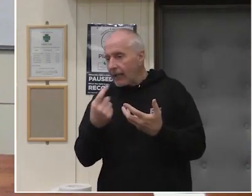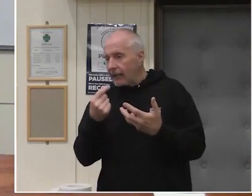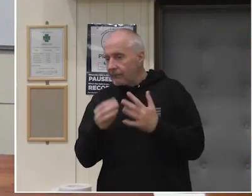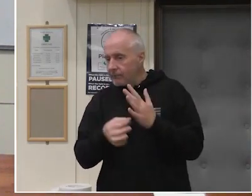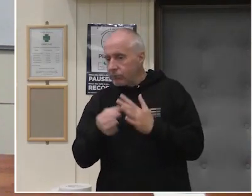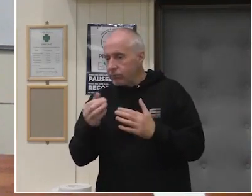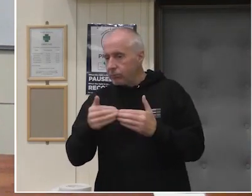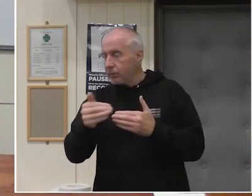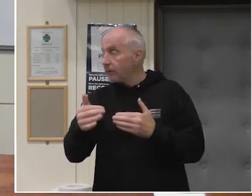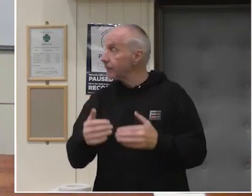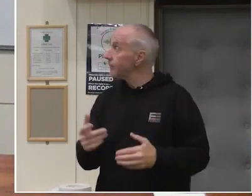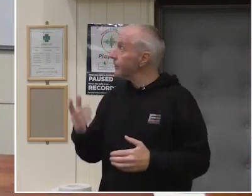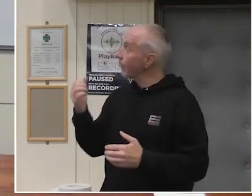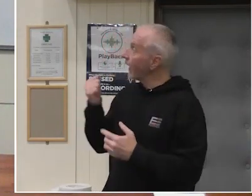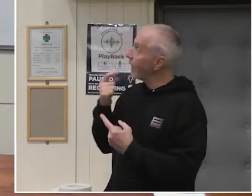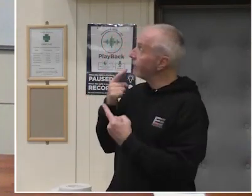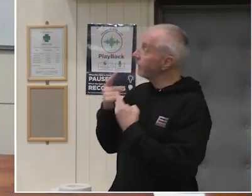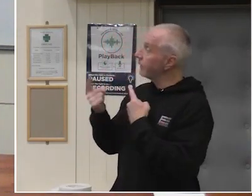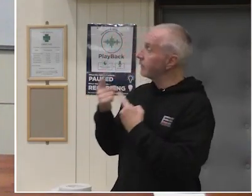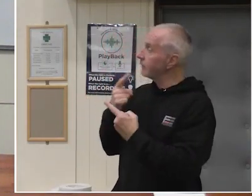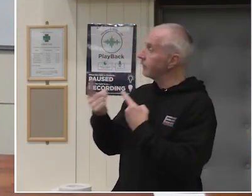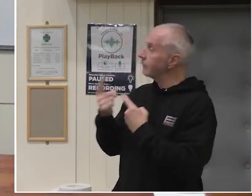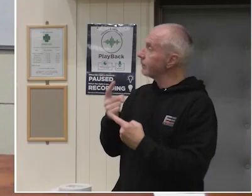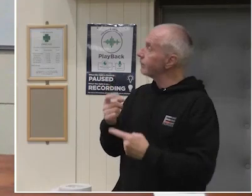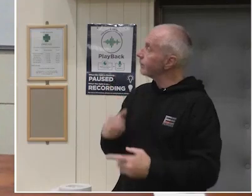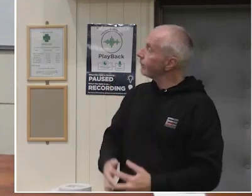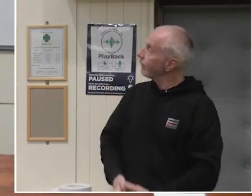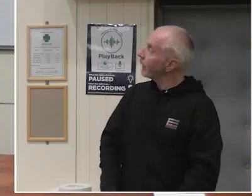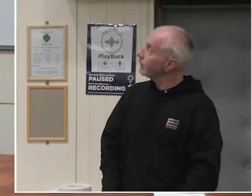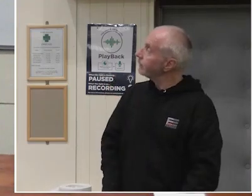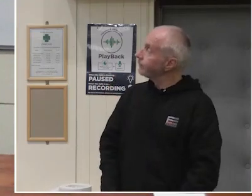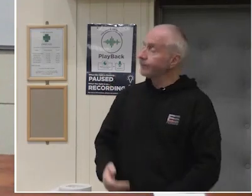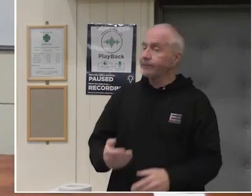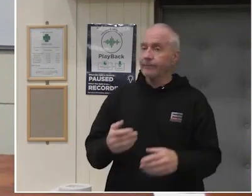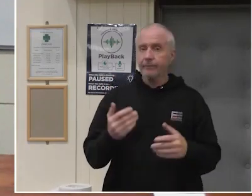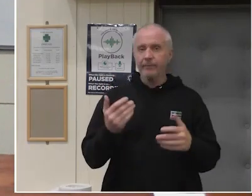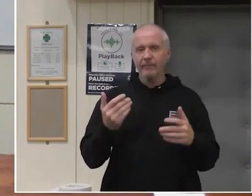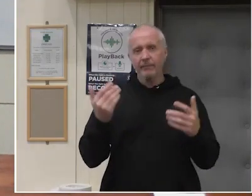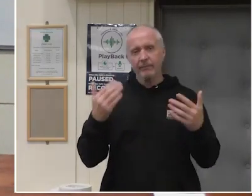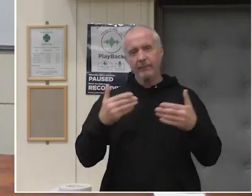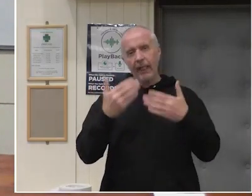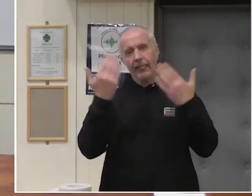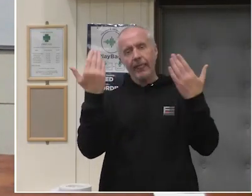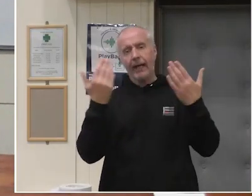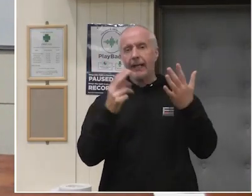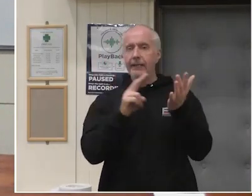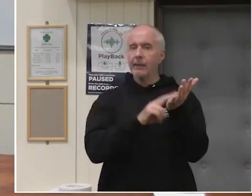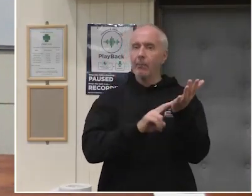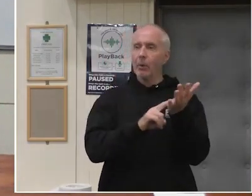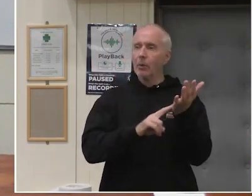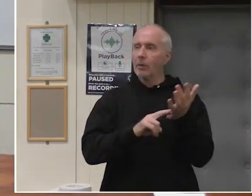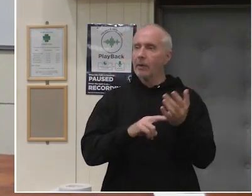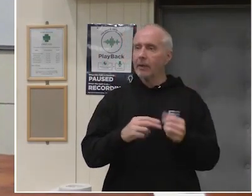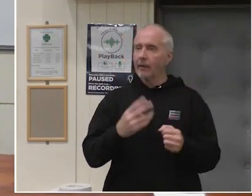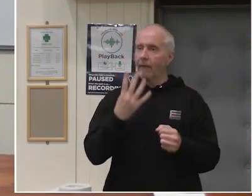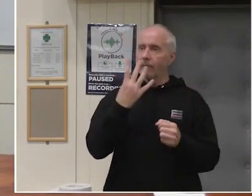data. We've got, the light blue on there is 4